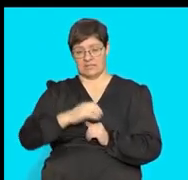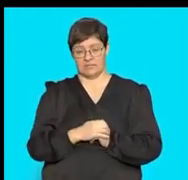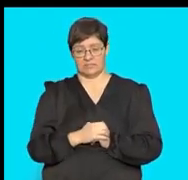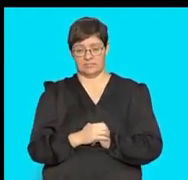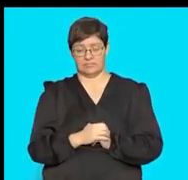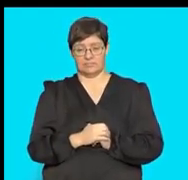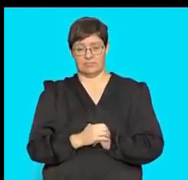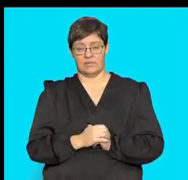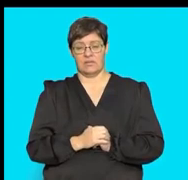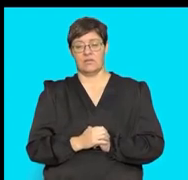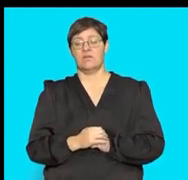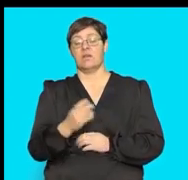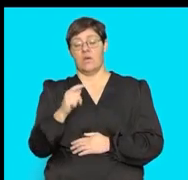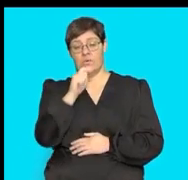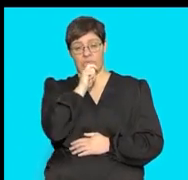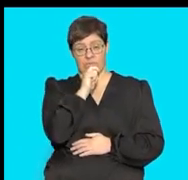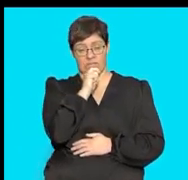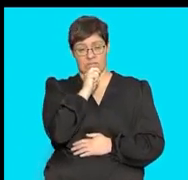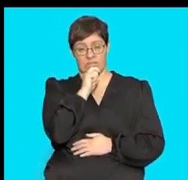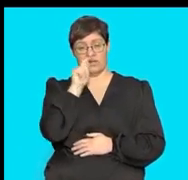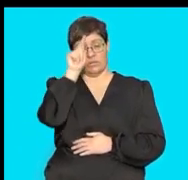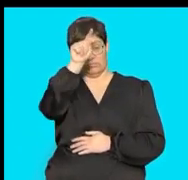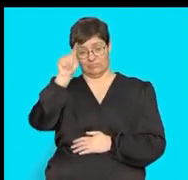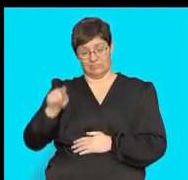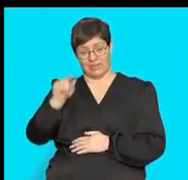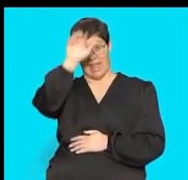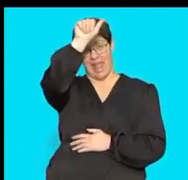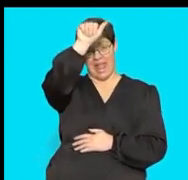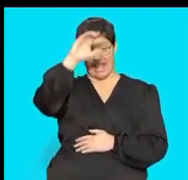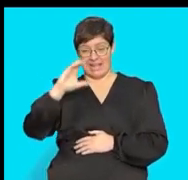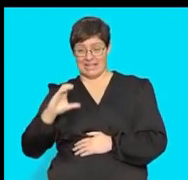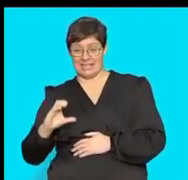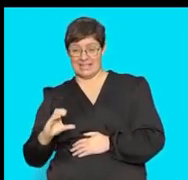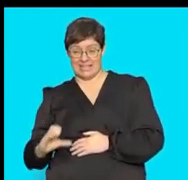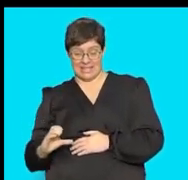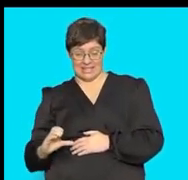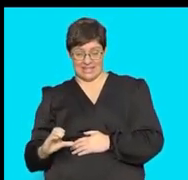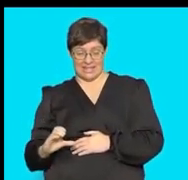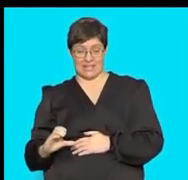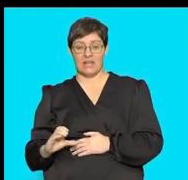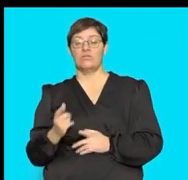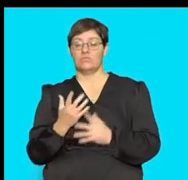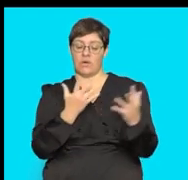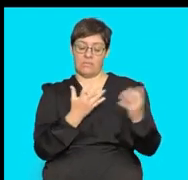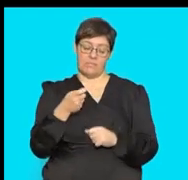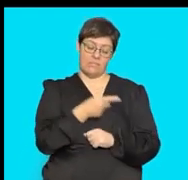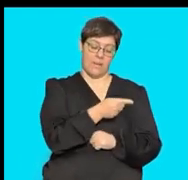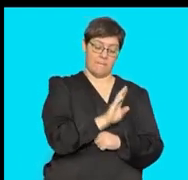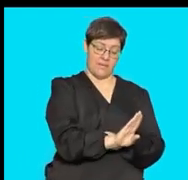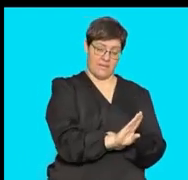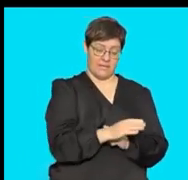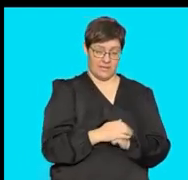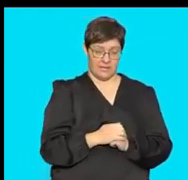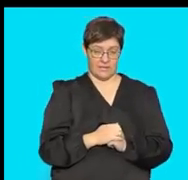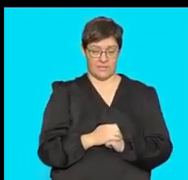24,25 degrees. Now, we've got to use these two angles, this one and this one, to calculate